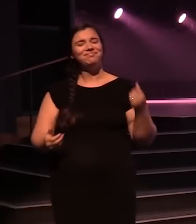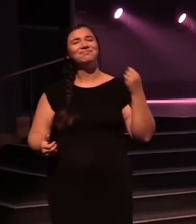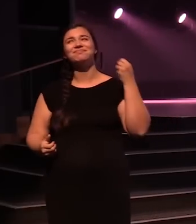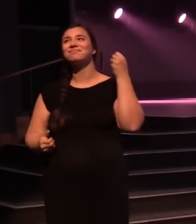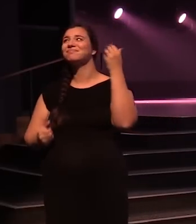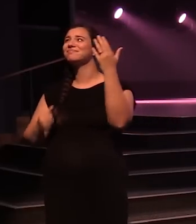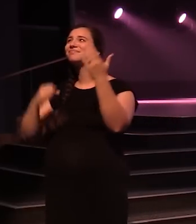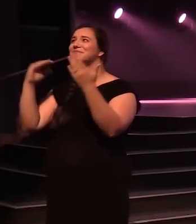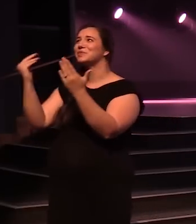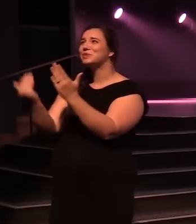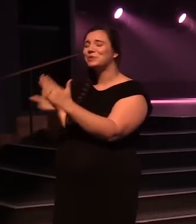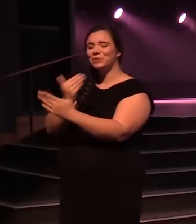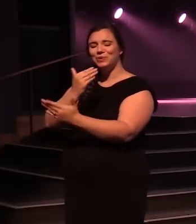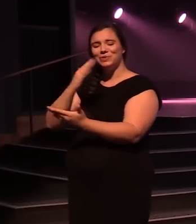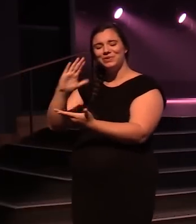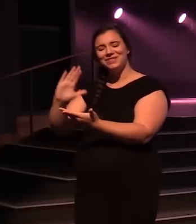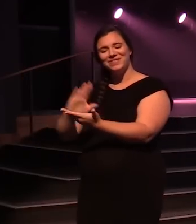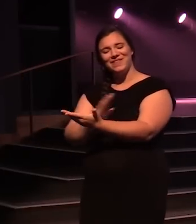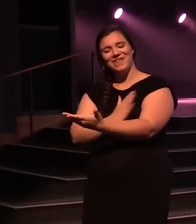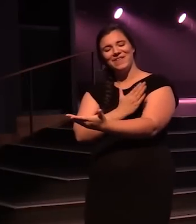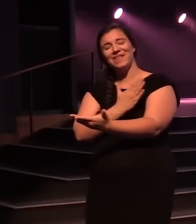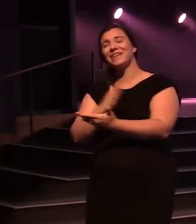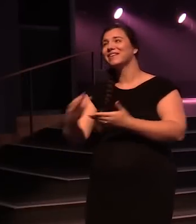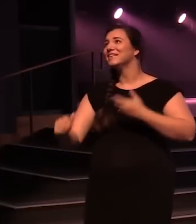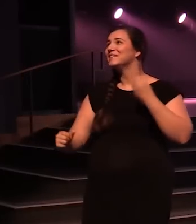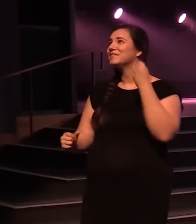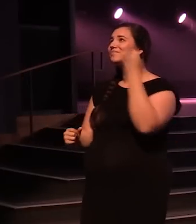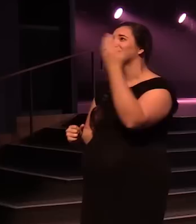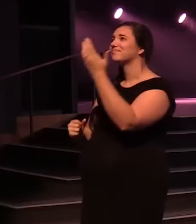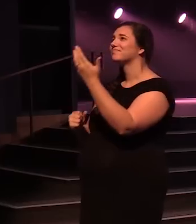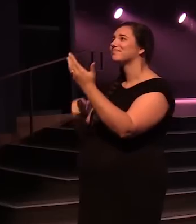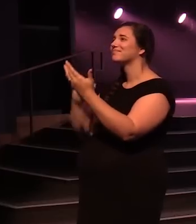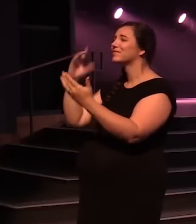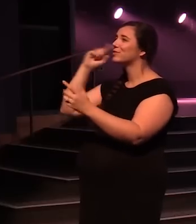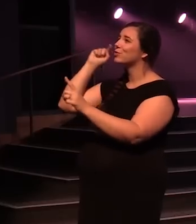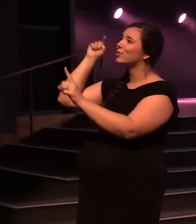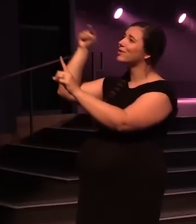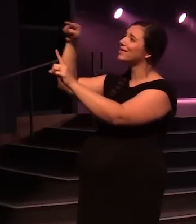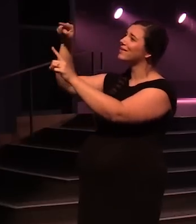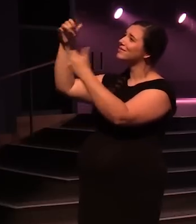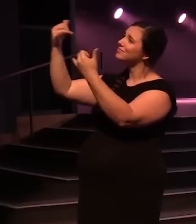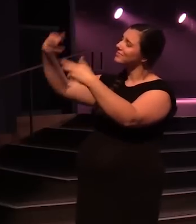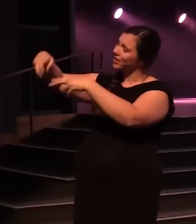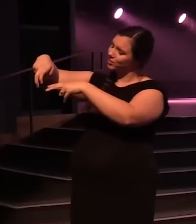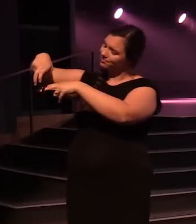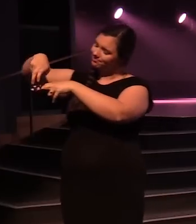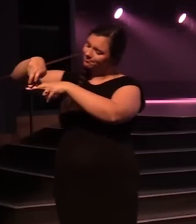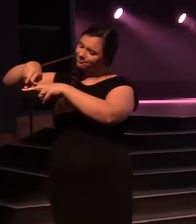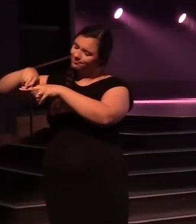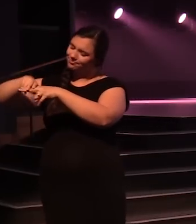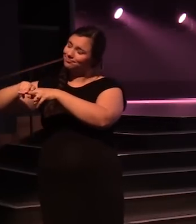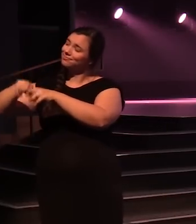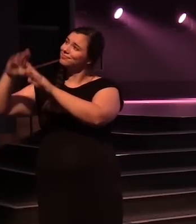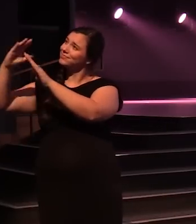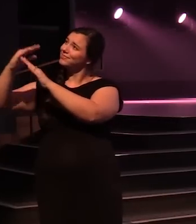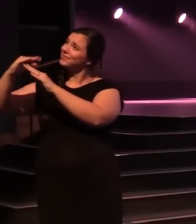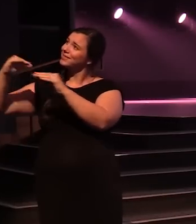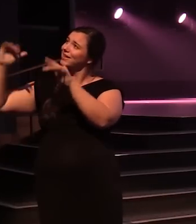And sing a new song to Him who sits